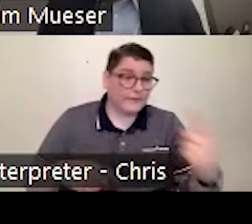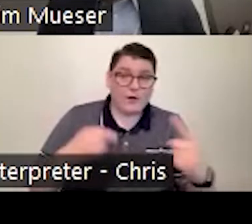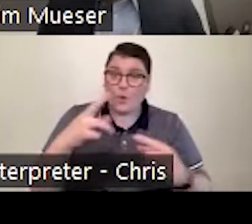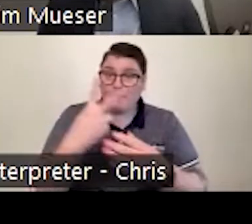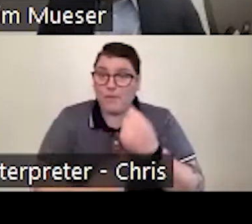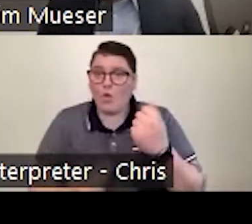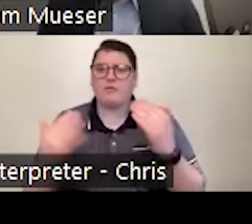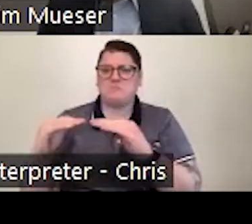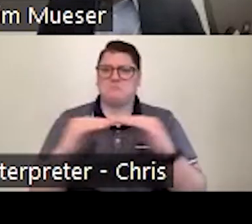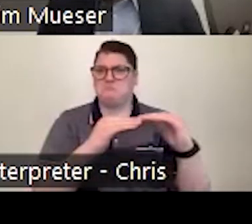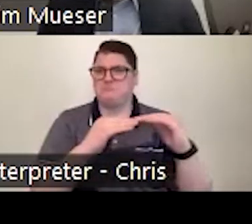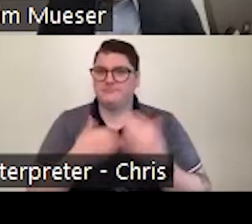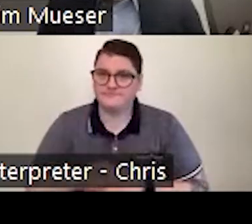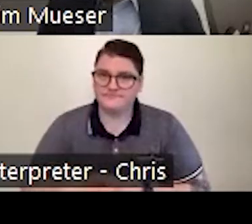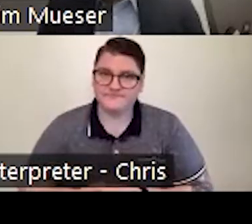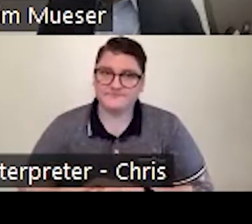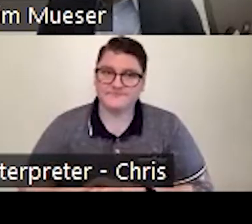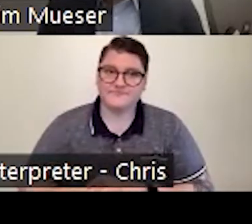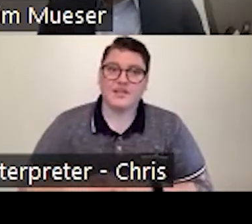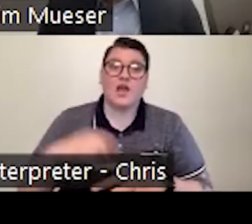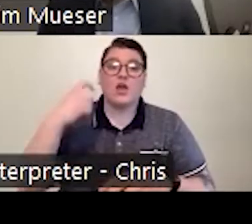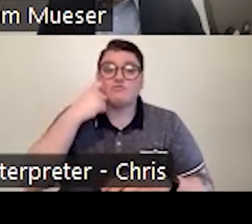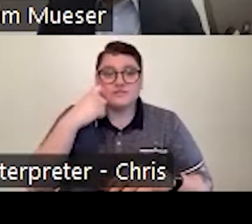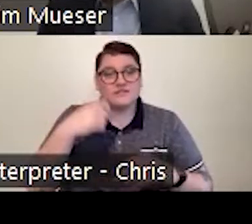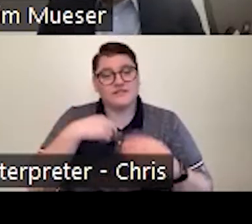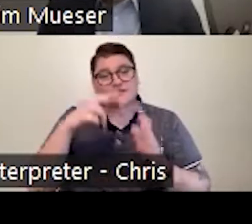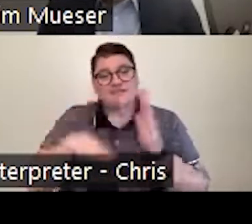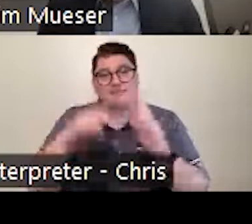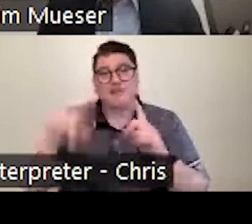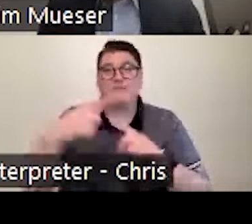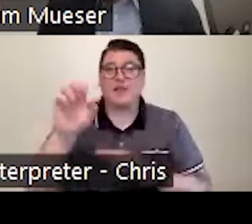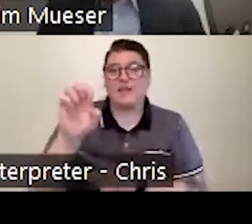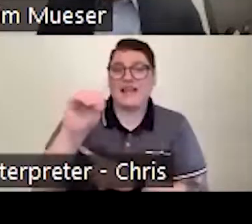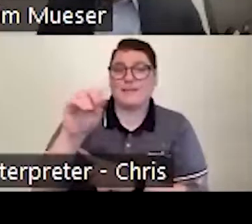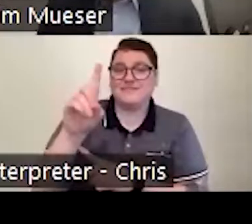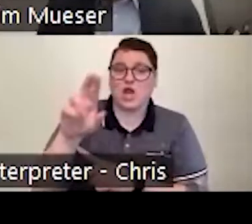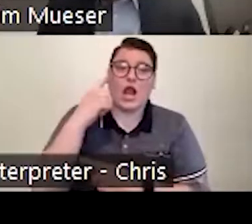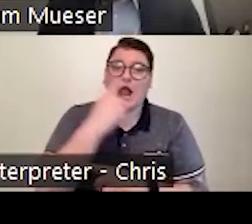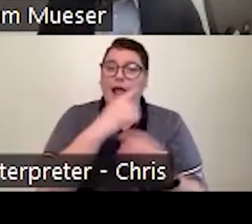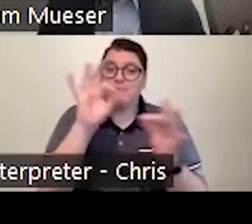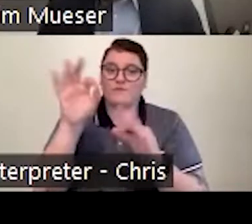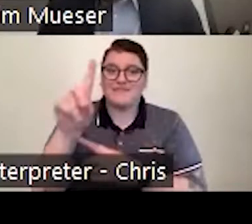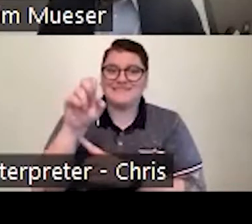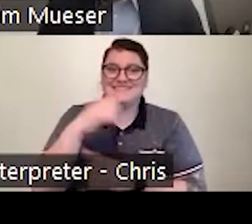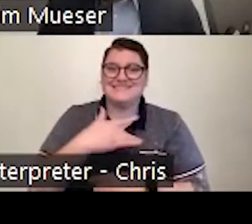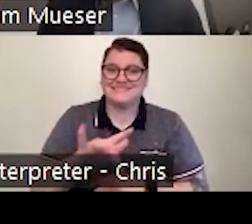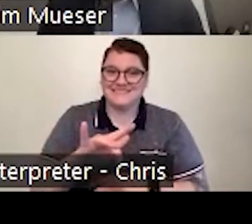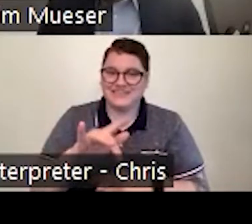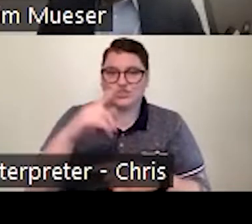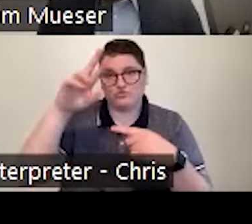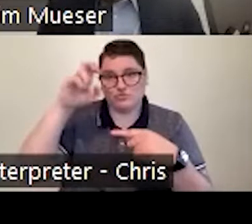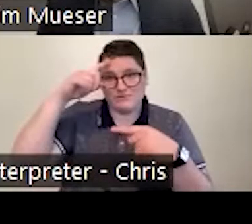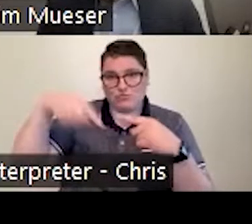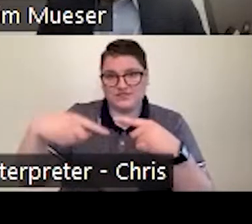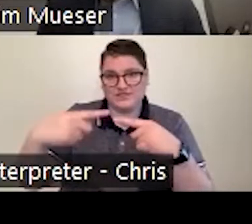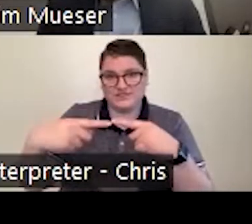movement desensitization and reprocessing, also known as EMDR. And the evidence does indicate that EMDR is effective as